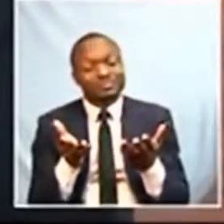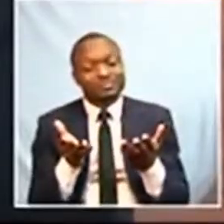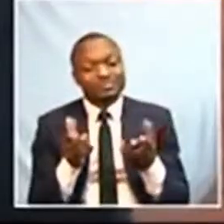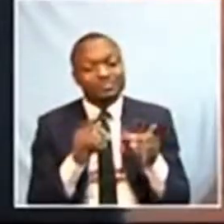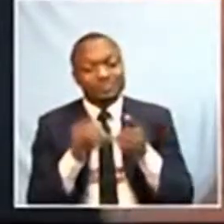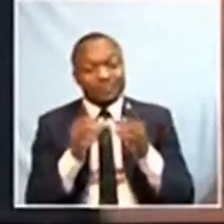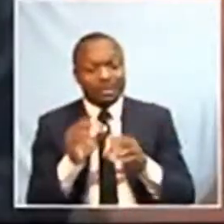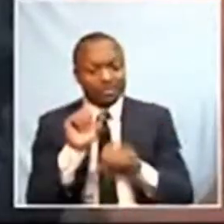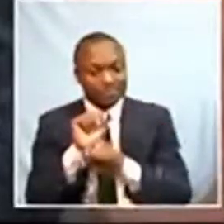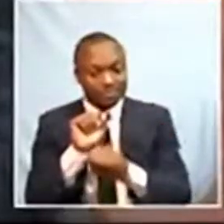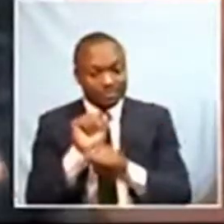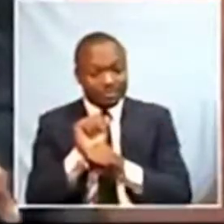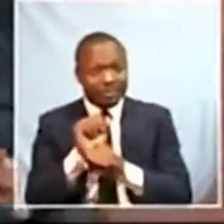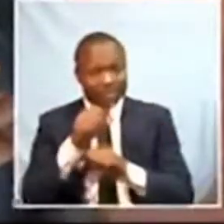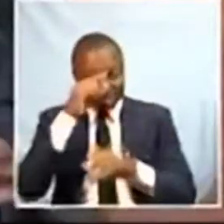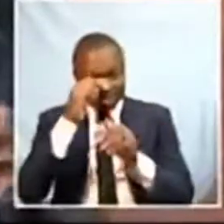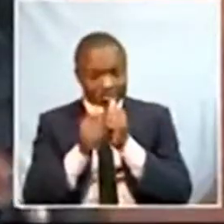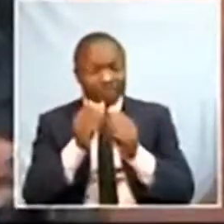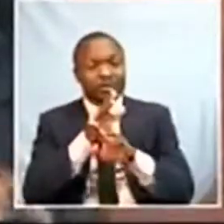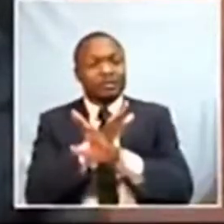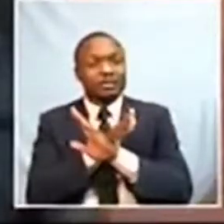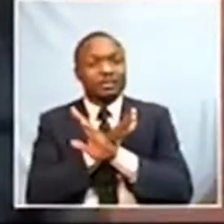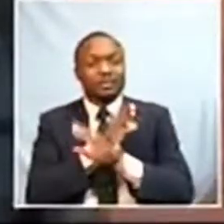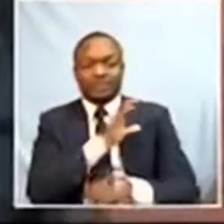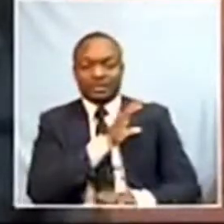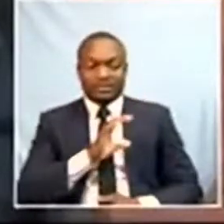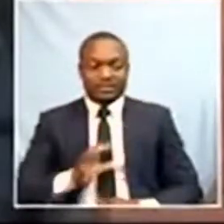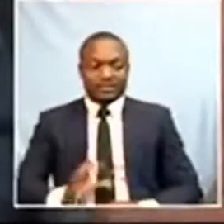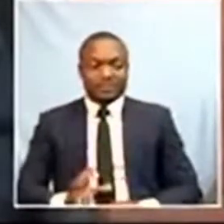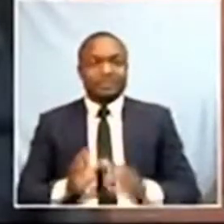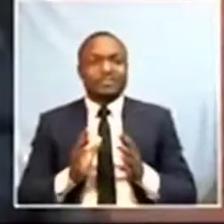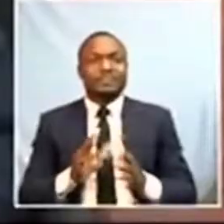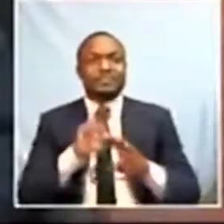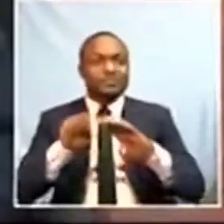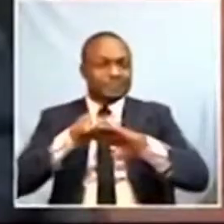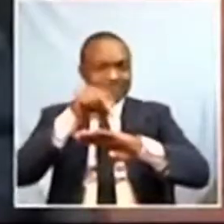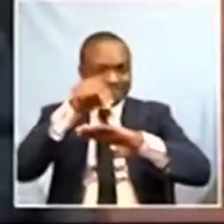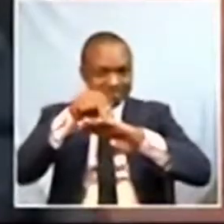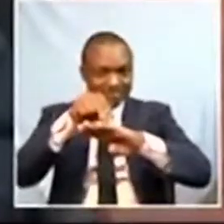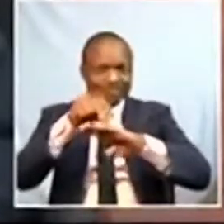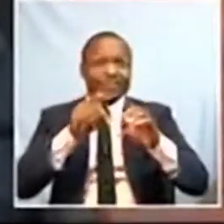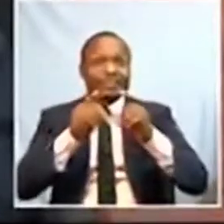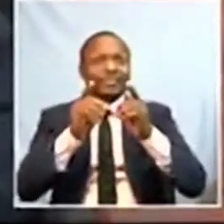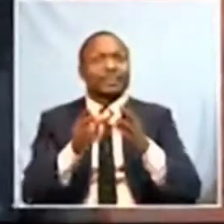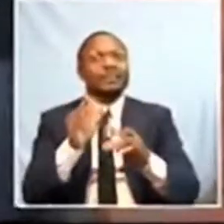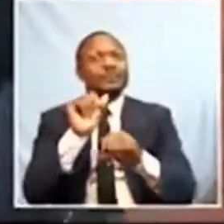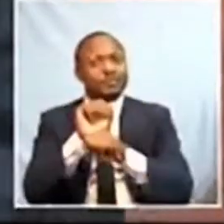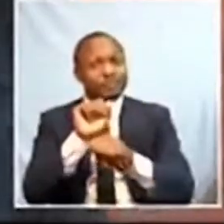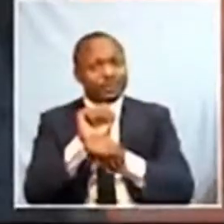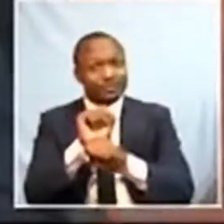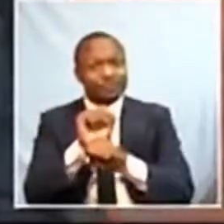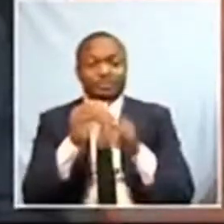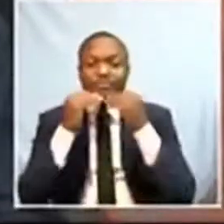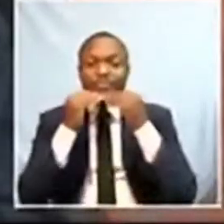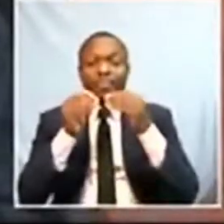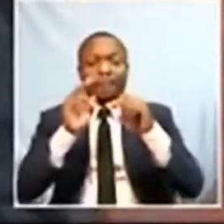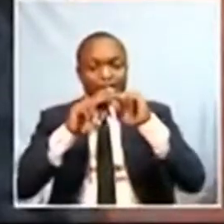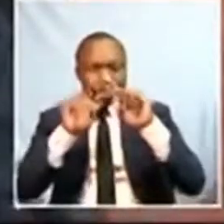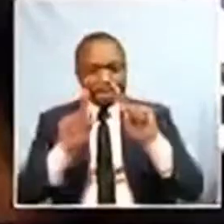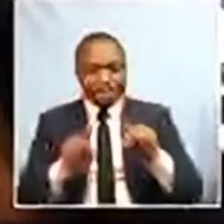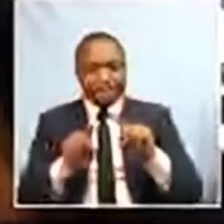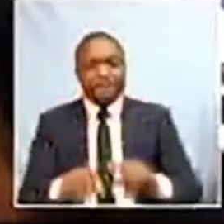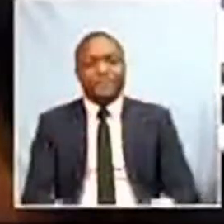Director of Works. Chair, because Zambia is a Christian nation. Director of Works. Thank you, Chair.